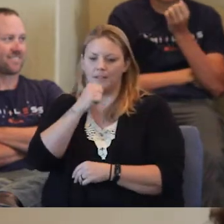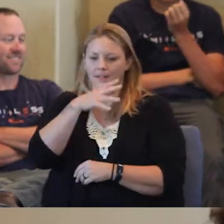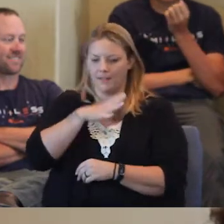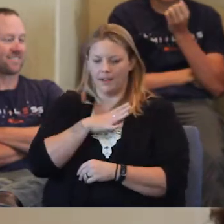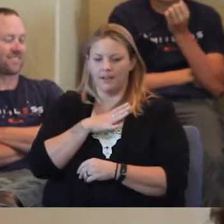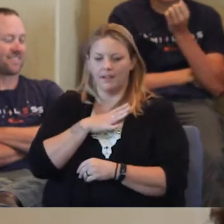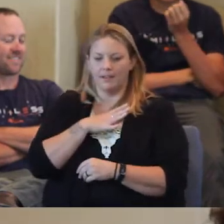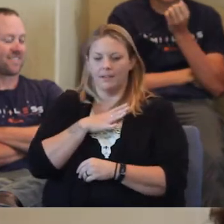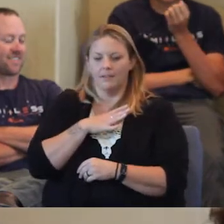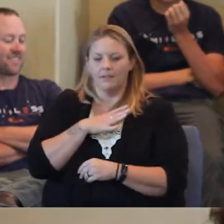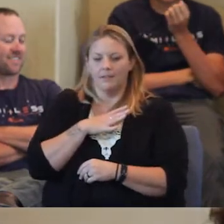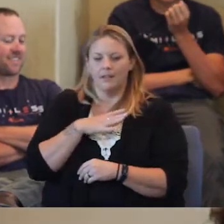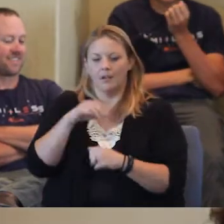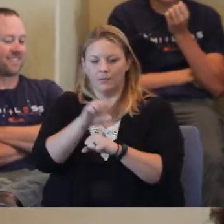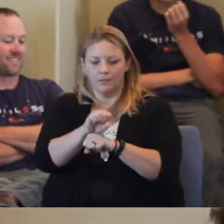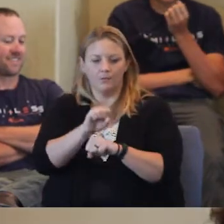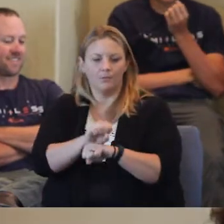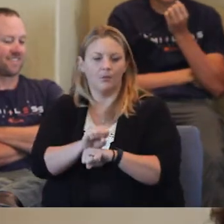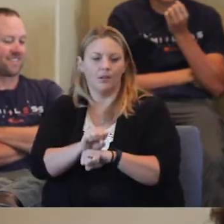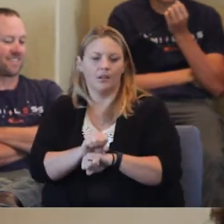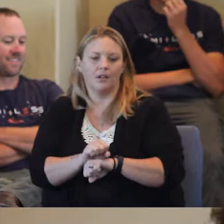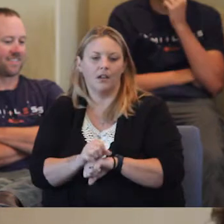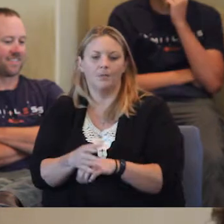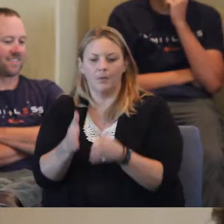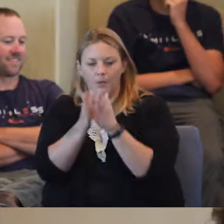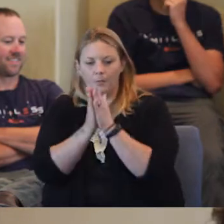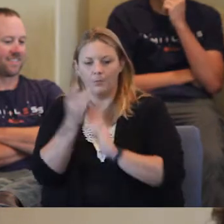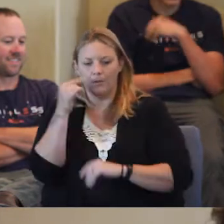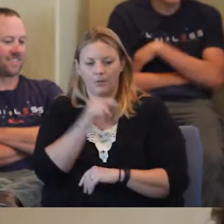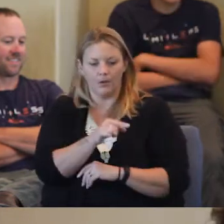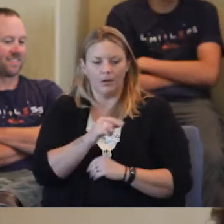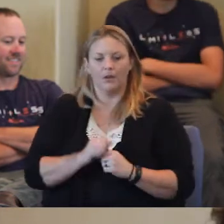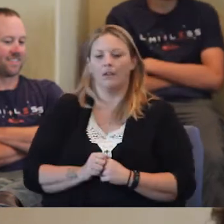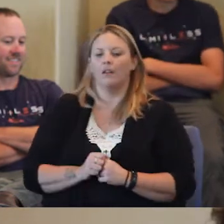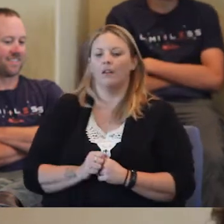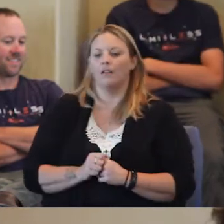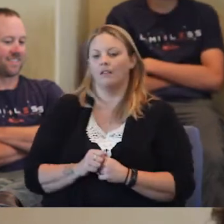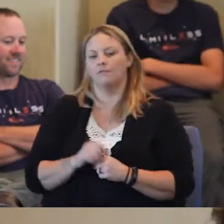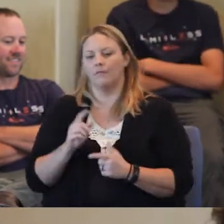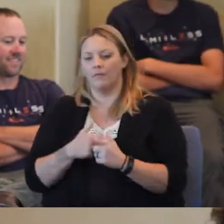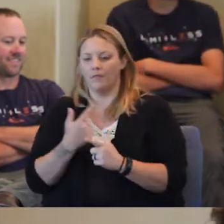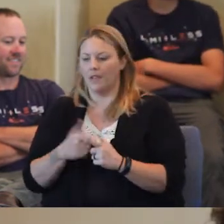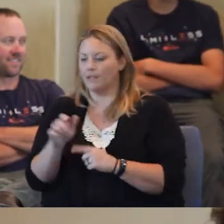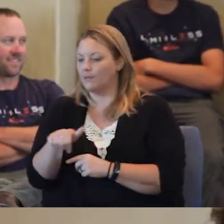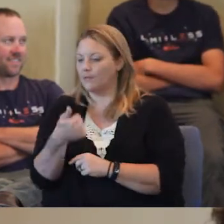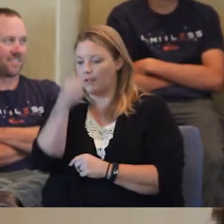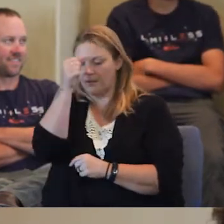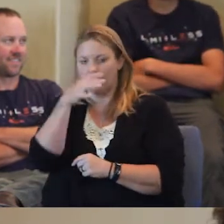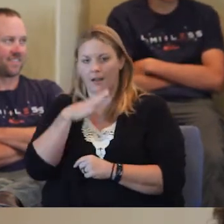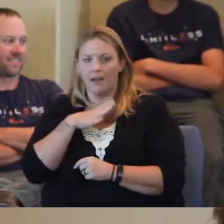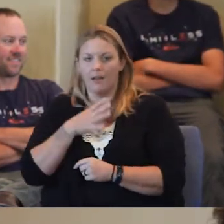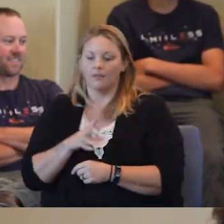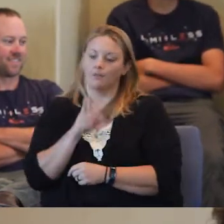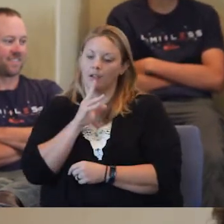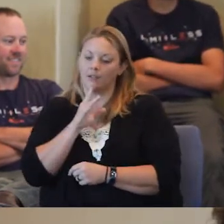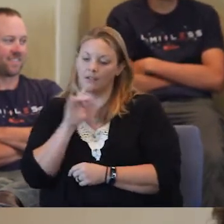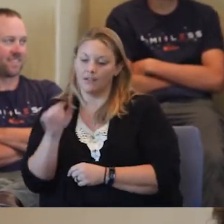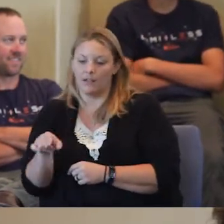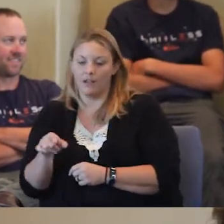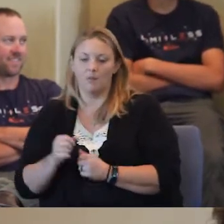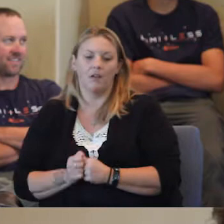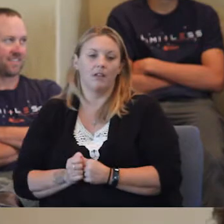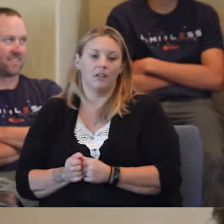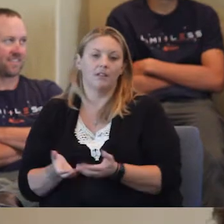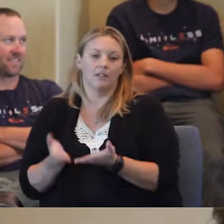to the lady behind the counter, and we prayed for her. And then there was this guy another time we went in, and we just talked to him and asked him if he had